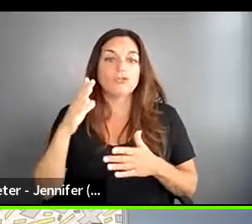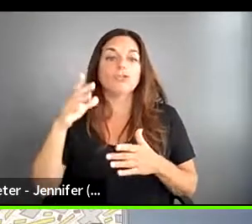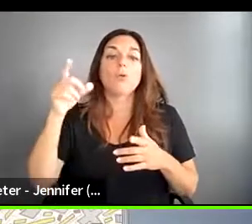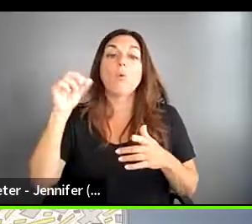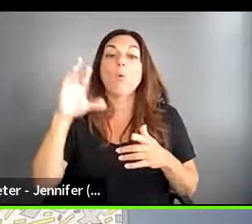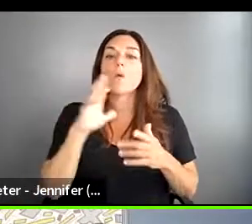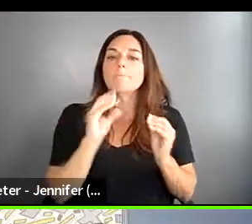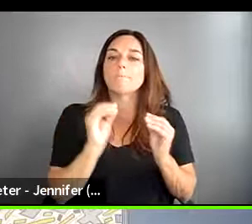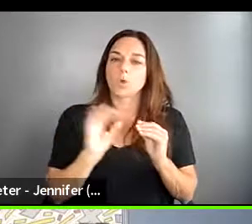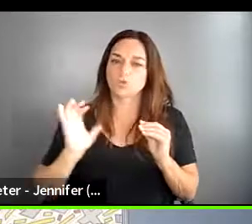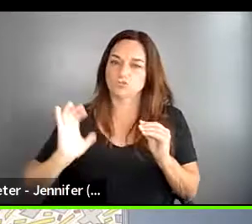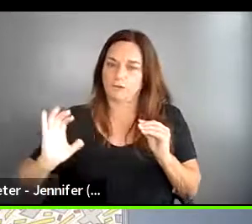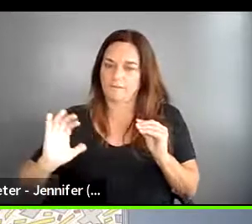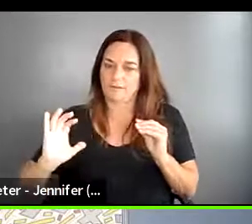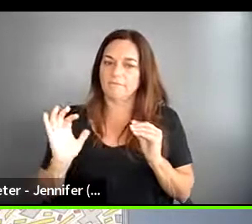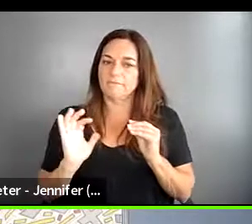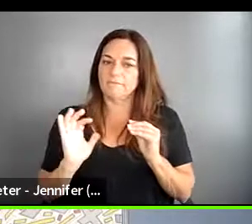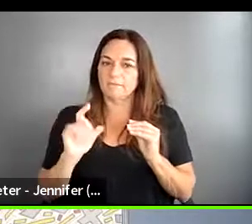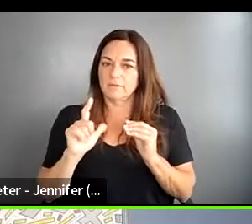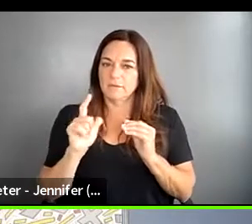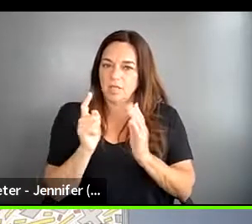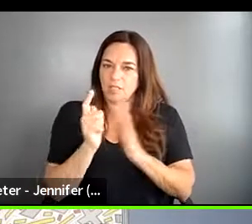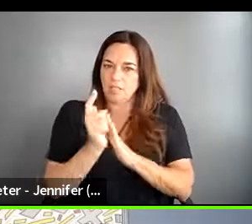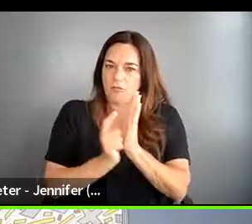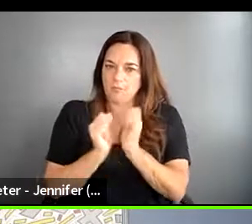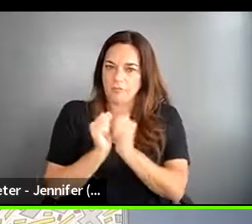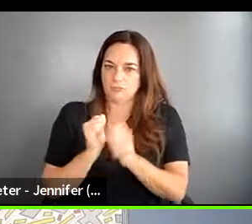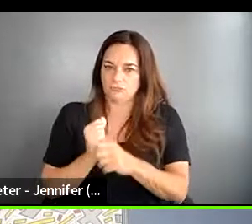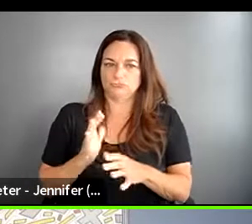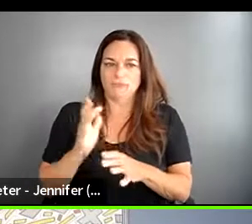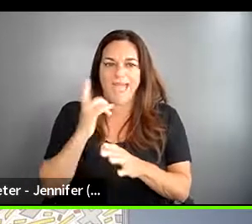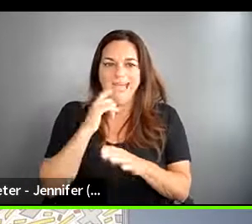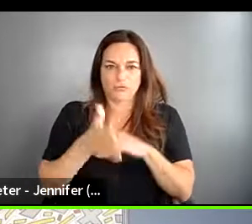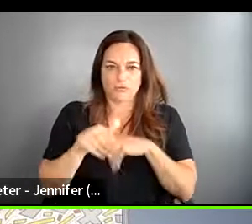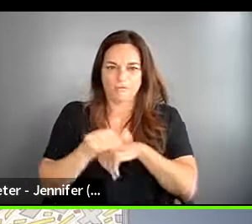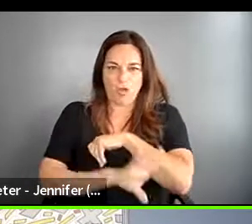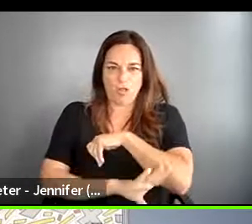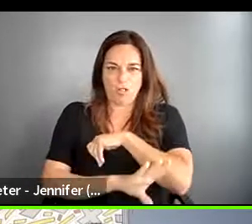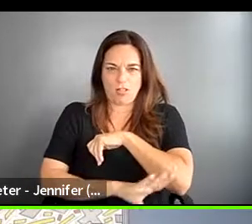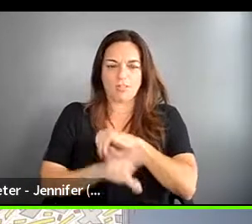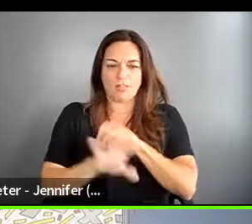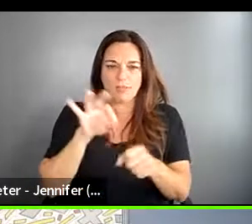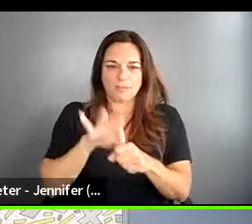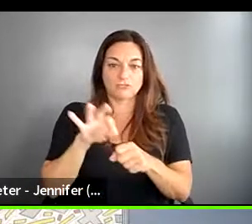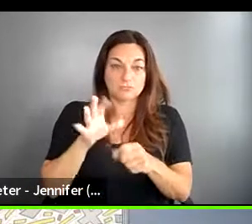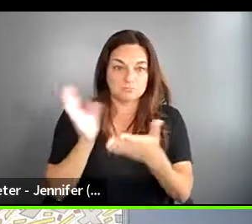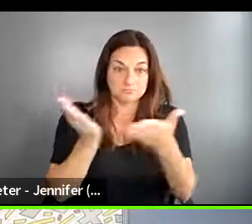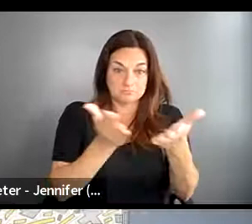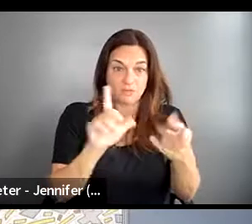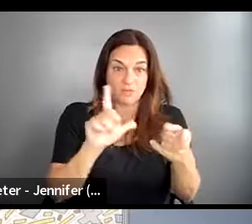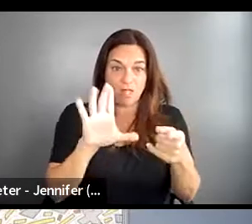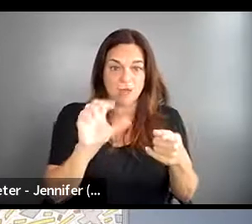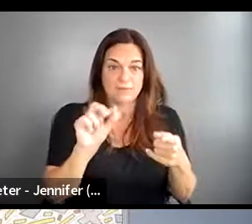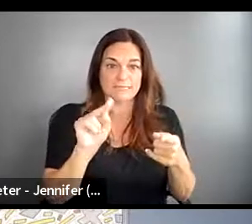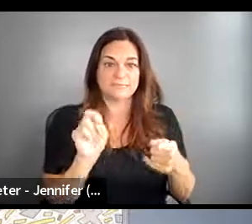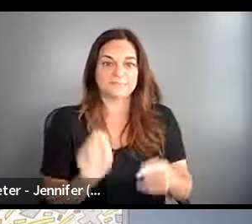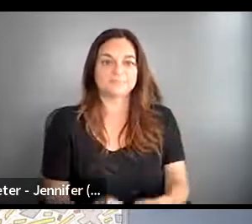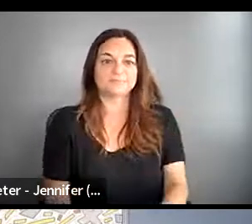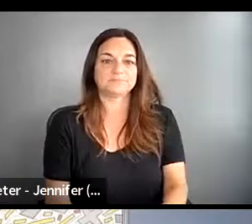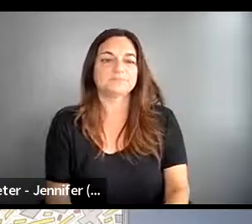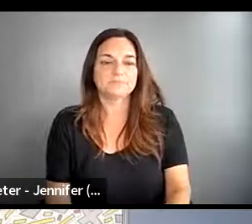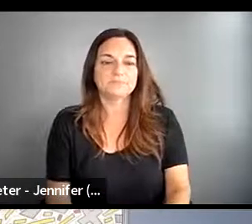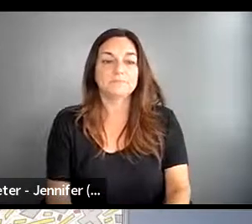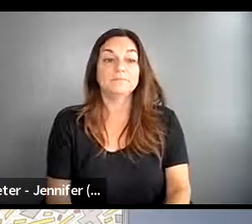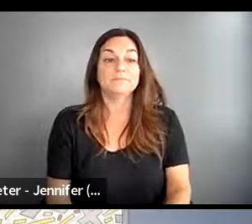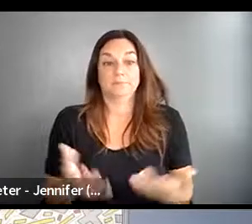conservative legislature after this fall election? I'm actually going to turn it over to Claudia. I mean, part of